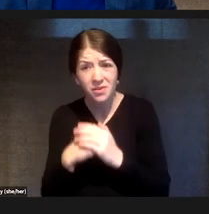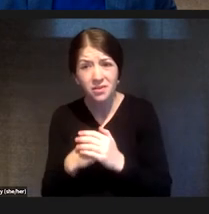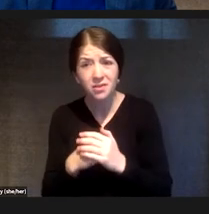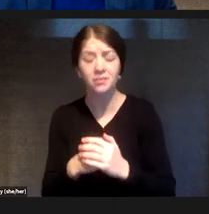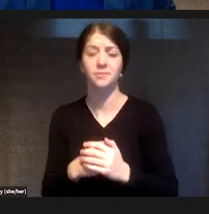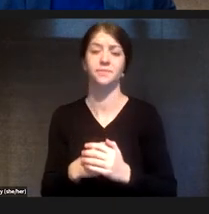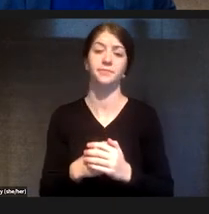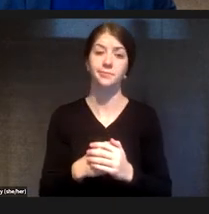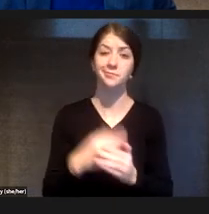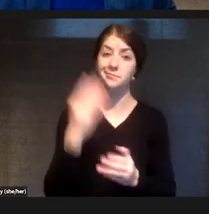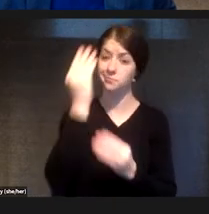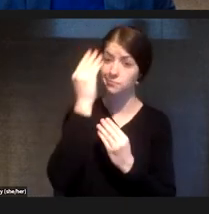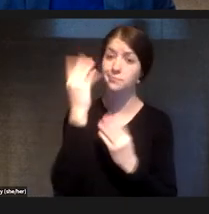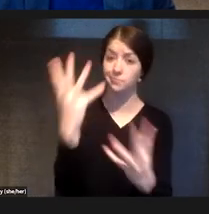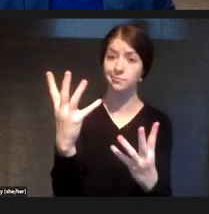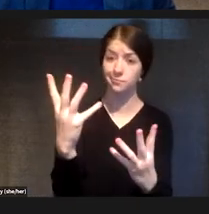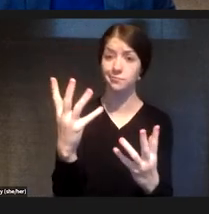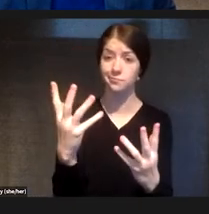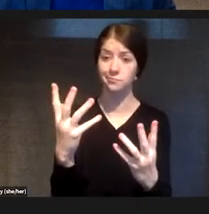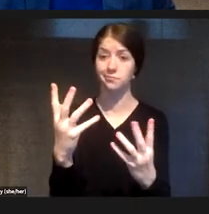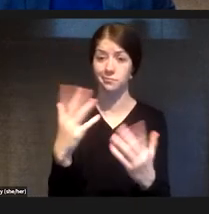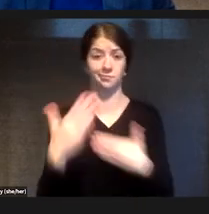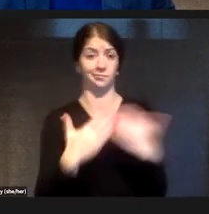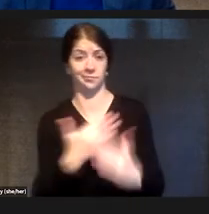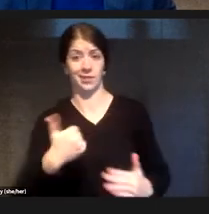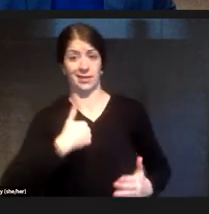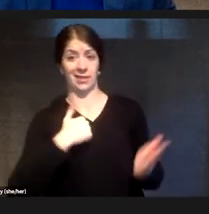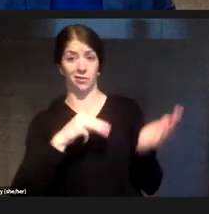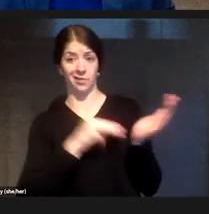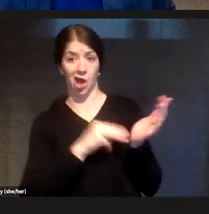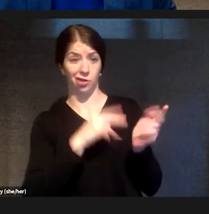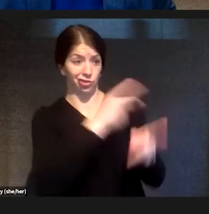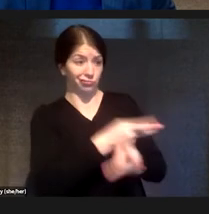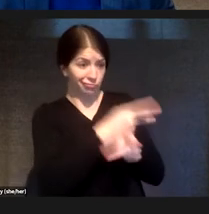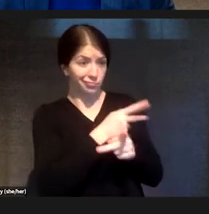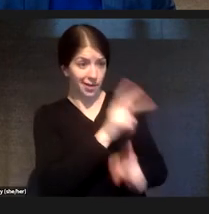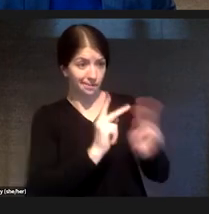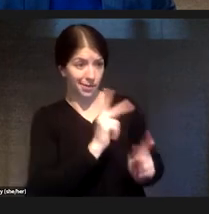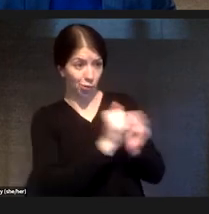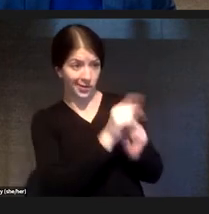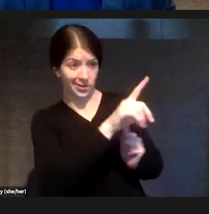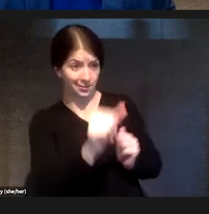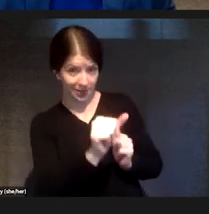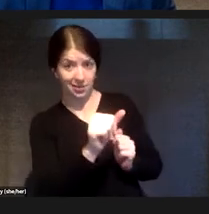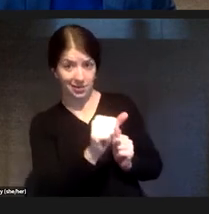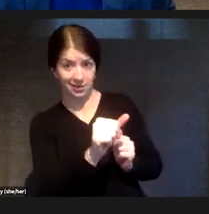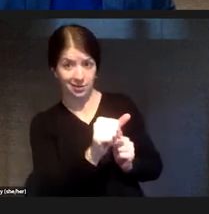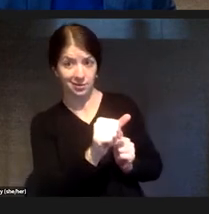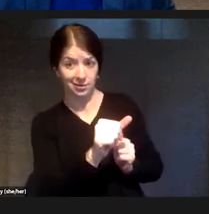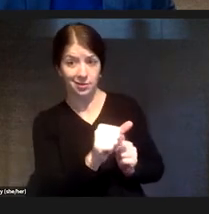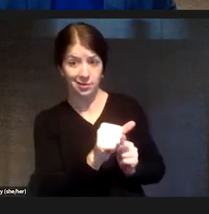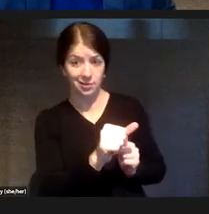Now, I will tell you that despite being a physician that took care of individuals with disabilities myself, I did not see